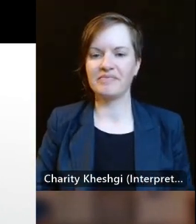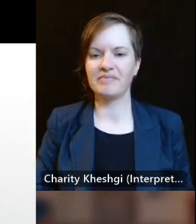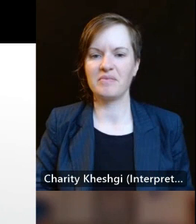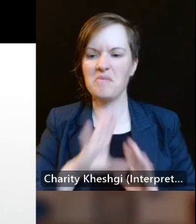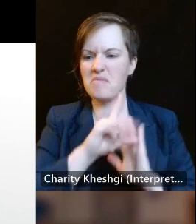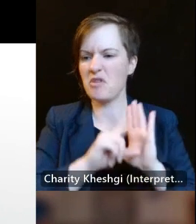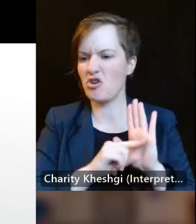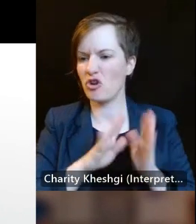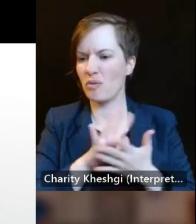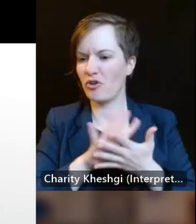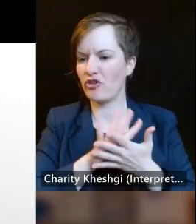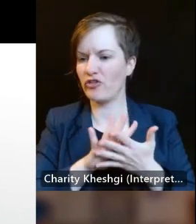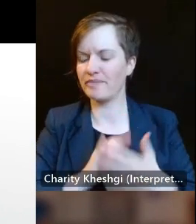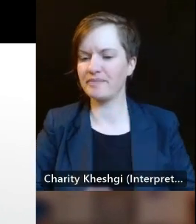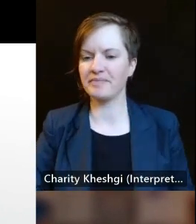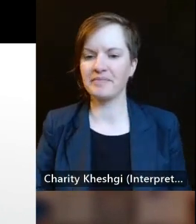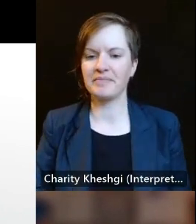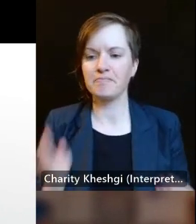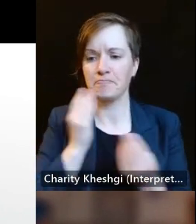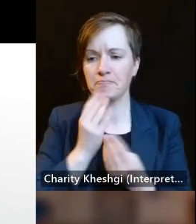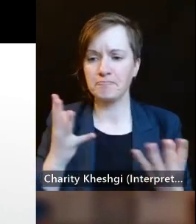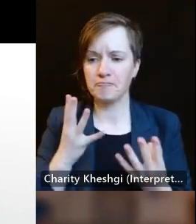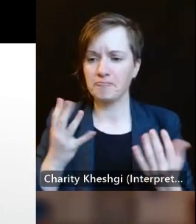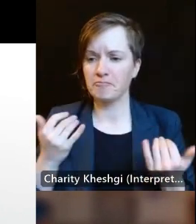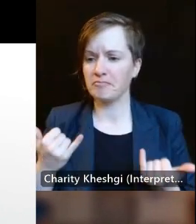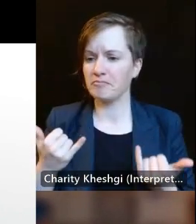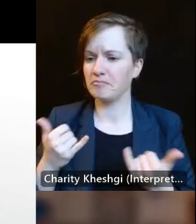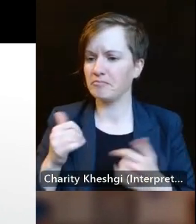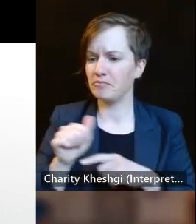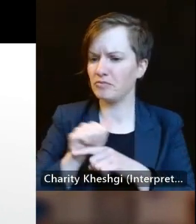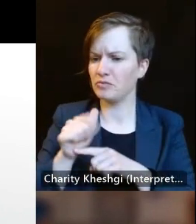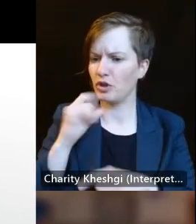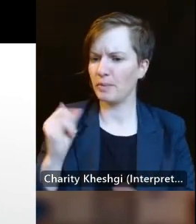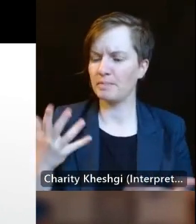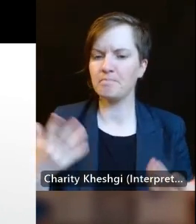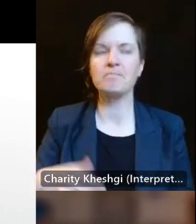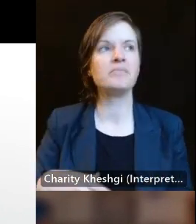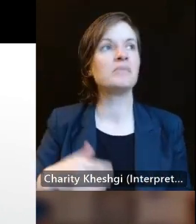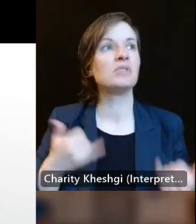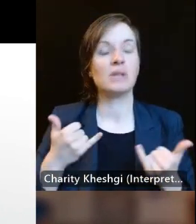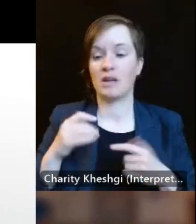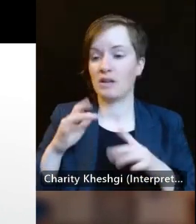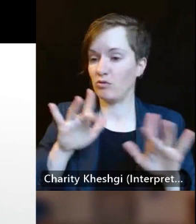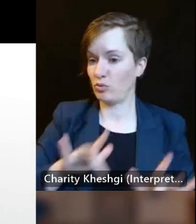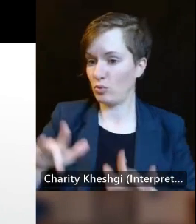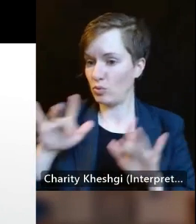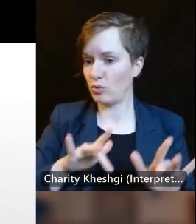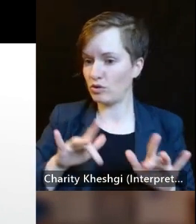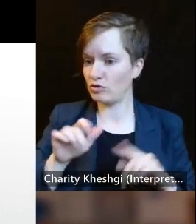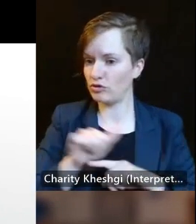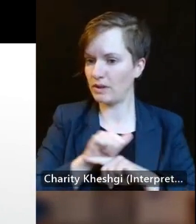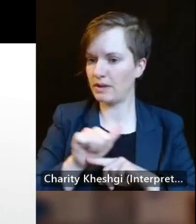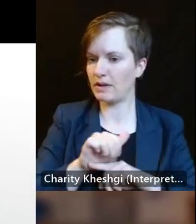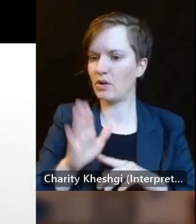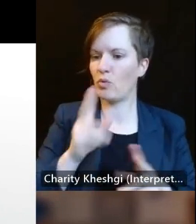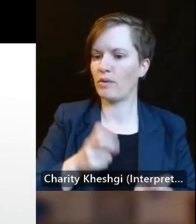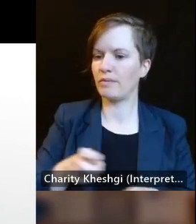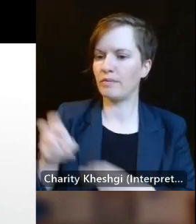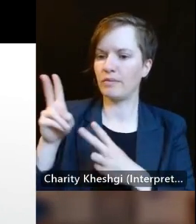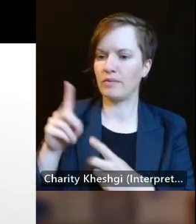work. This training is being recorded and will be posted on DRP's public website for future